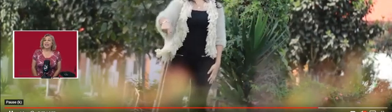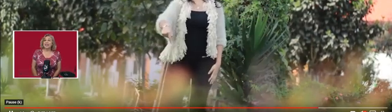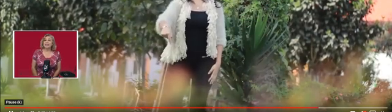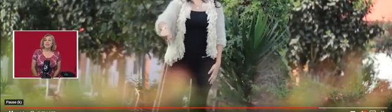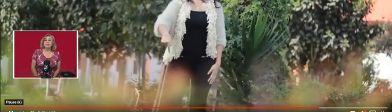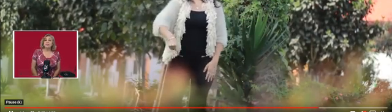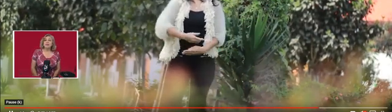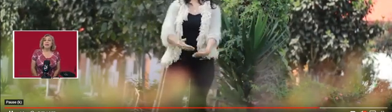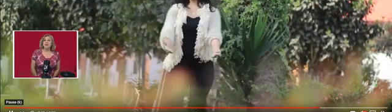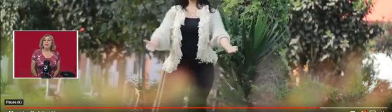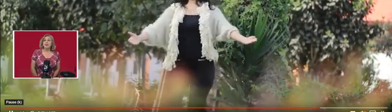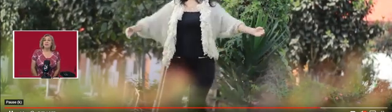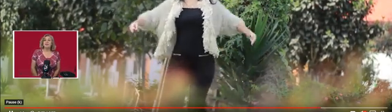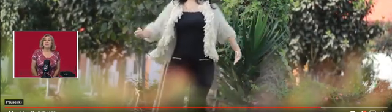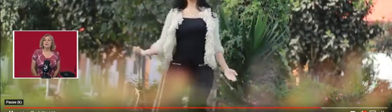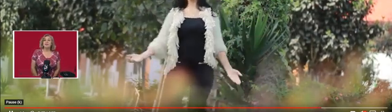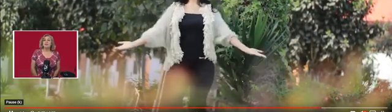that which is